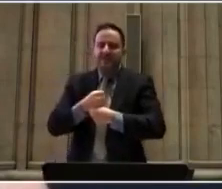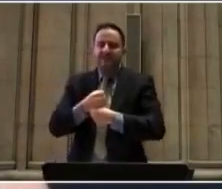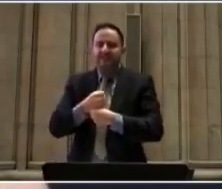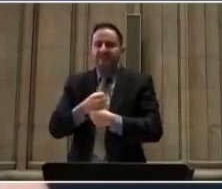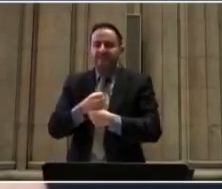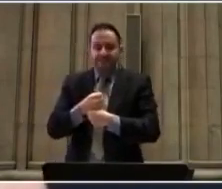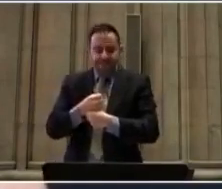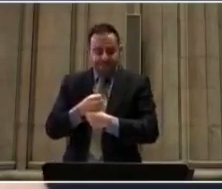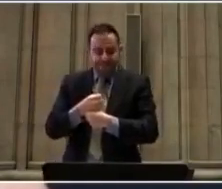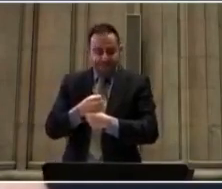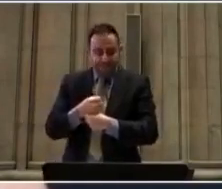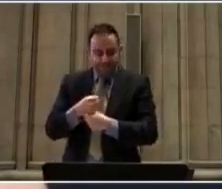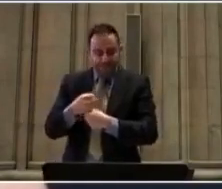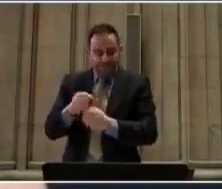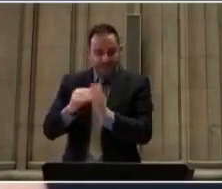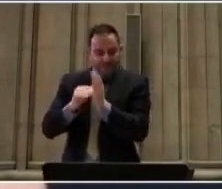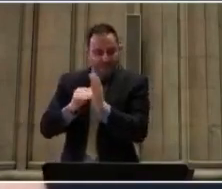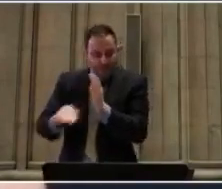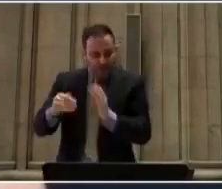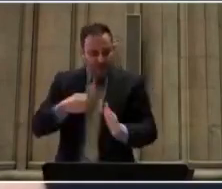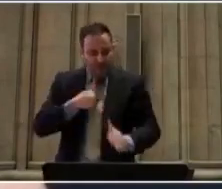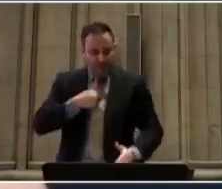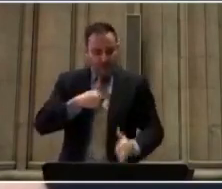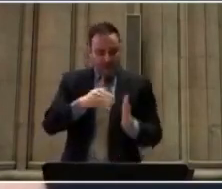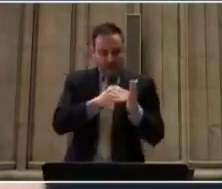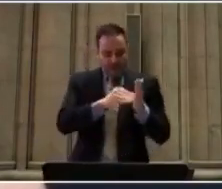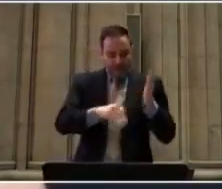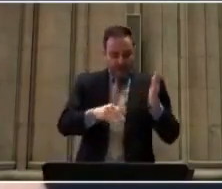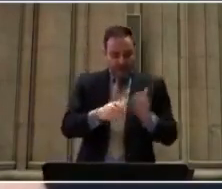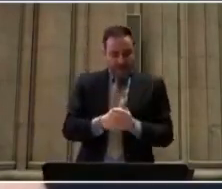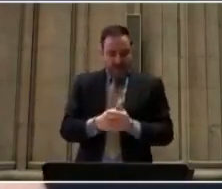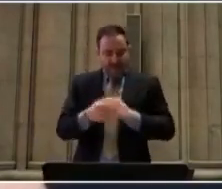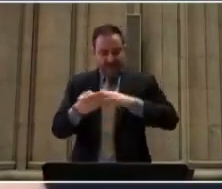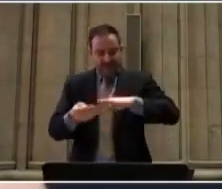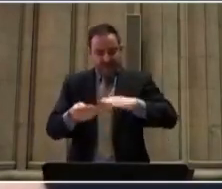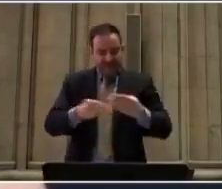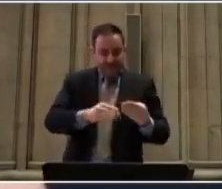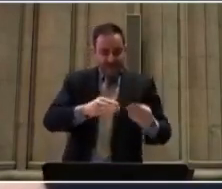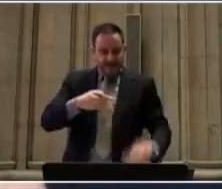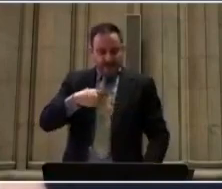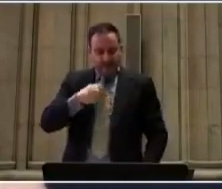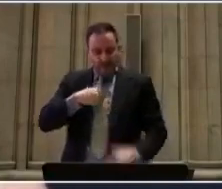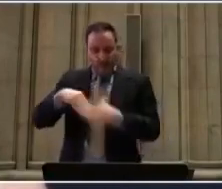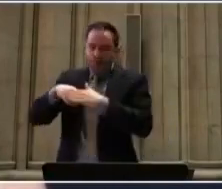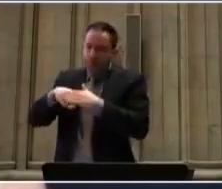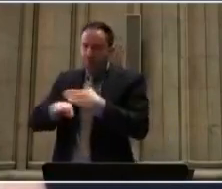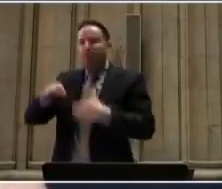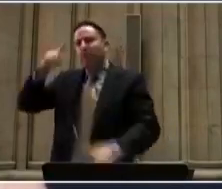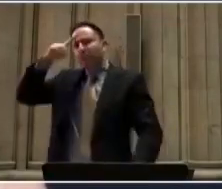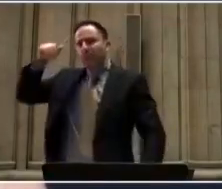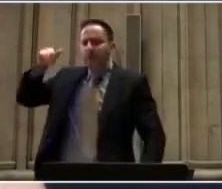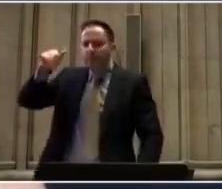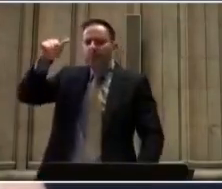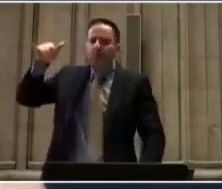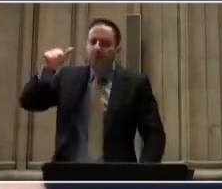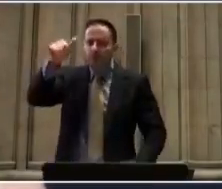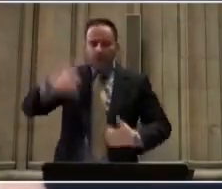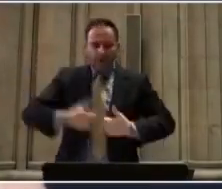is in pardoning that we are pardoned. And it is in dying that we are born to eternal